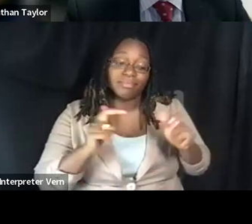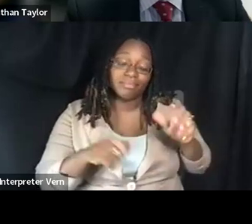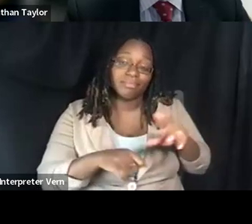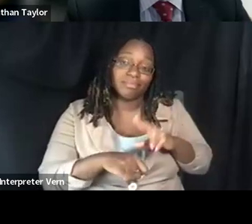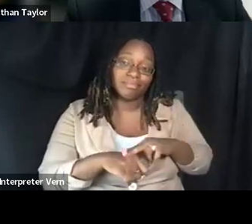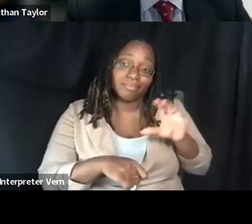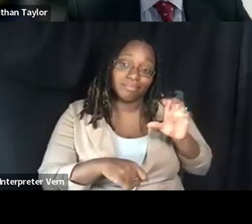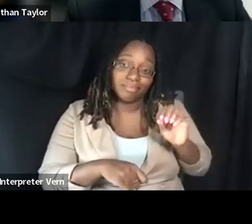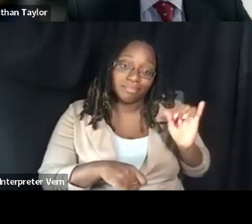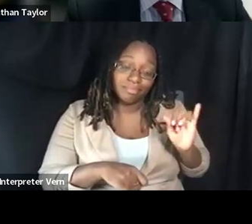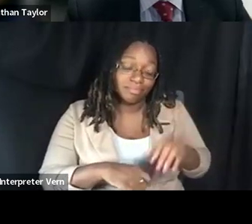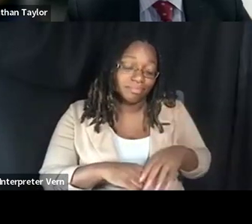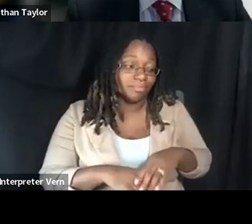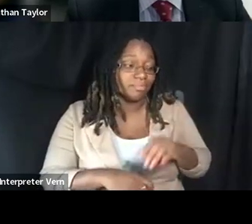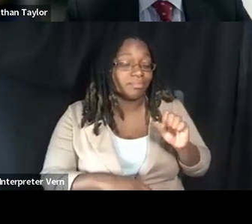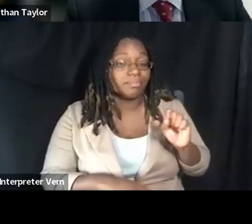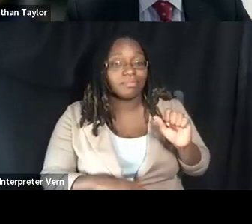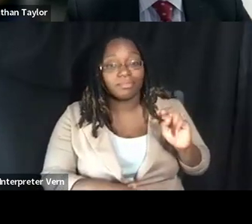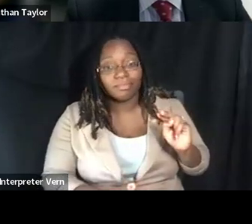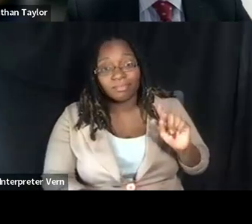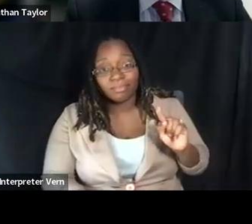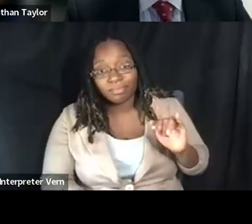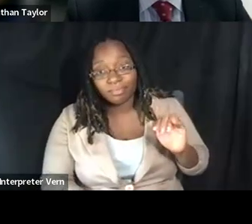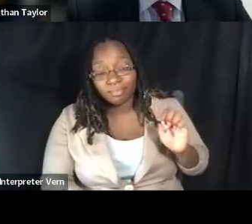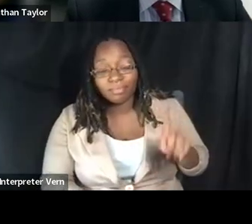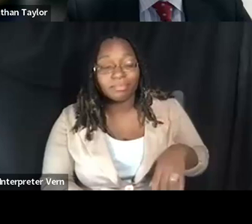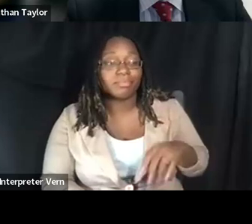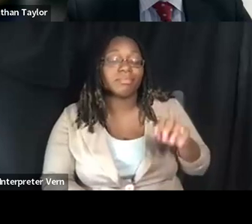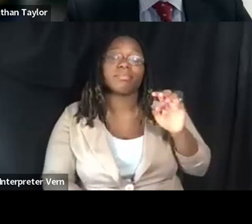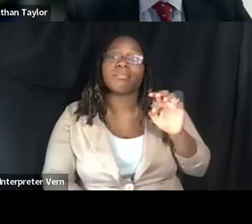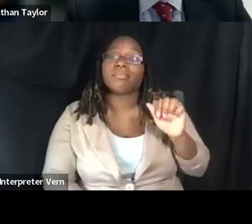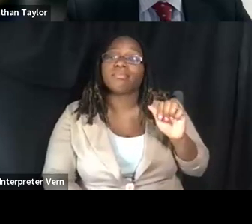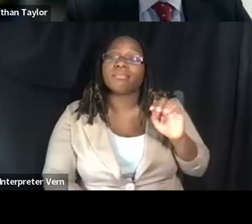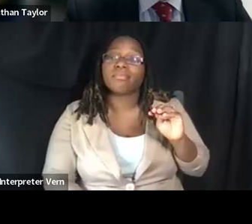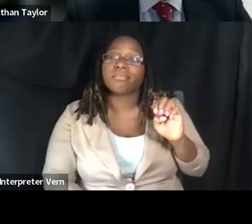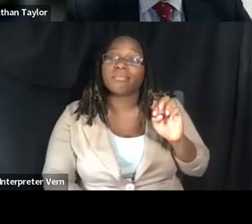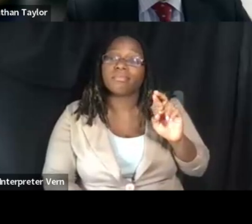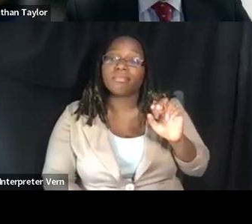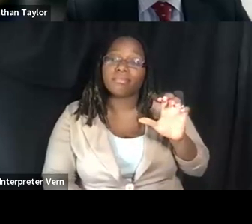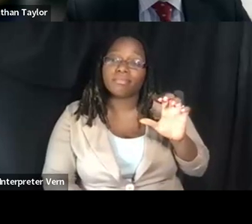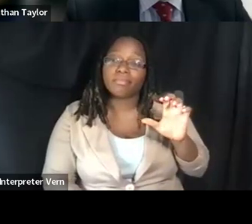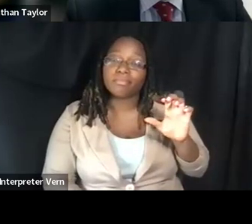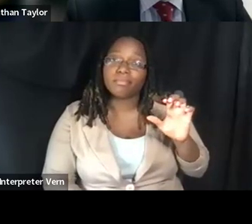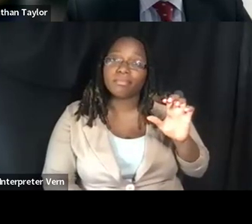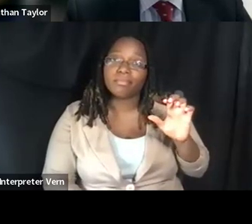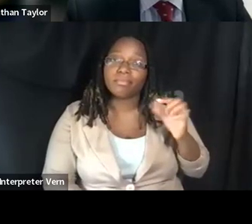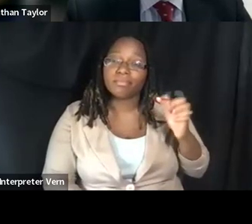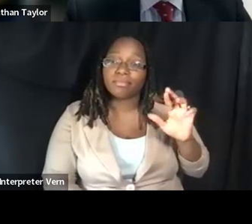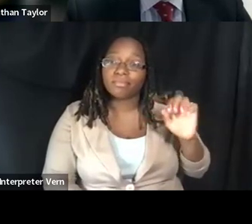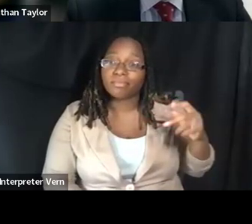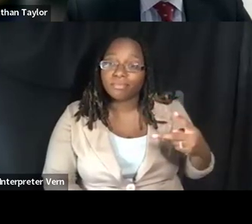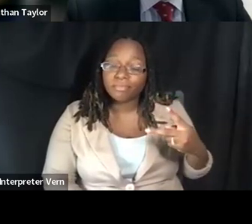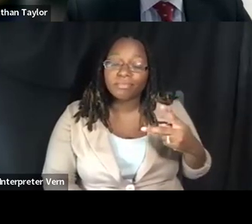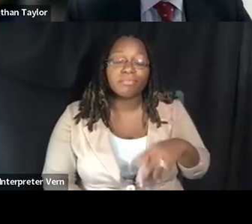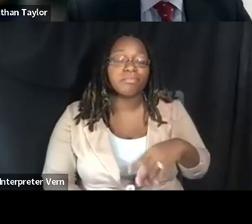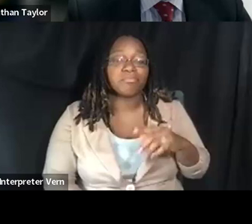like Centene and Amerigroup and Aetna bid on these contracts for physical health. So Vermont